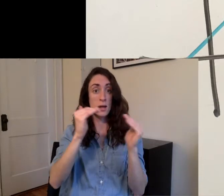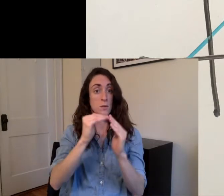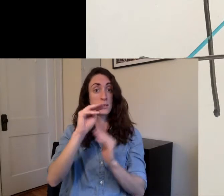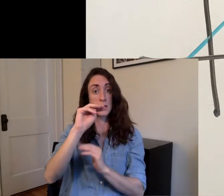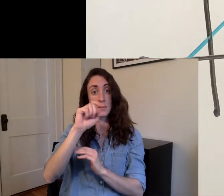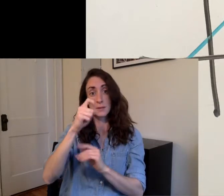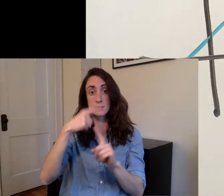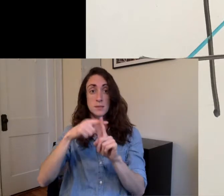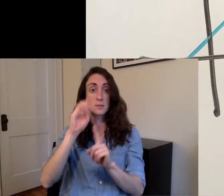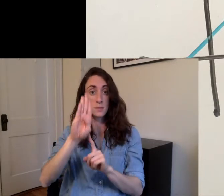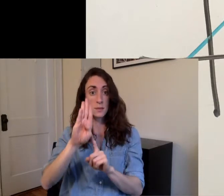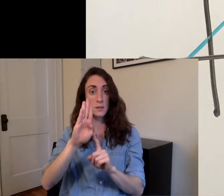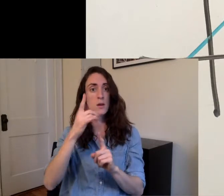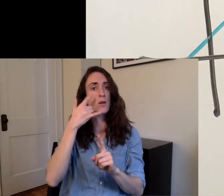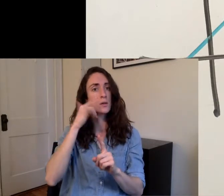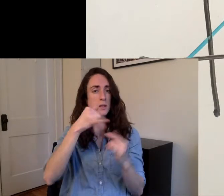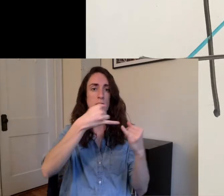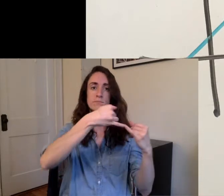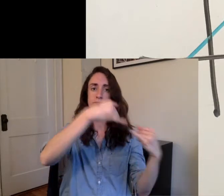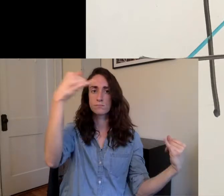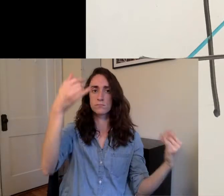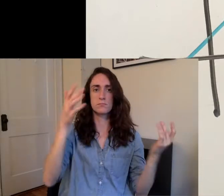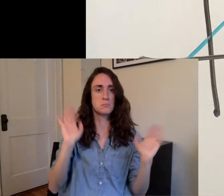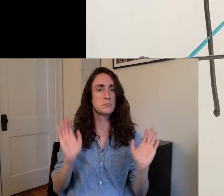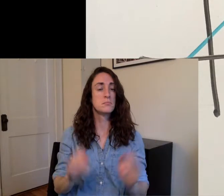it, looks like a line.